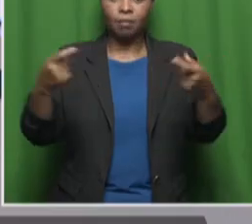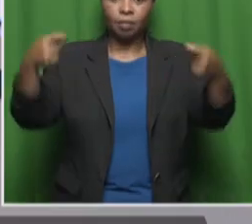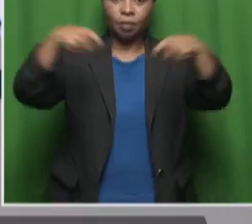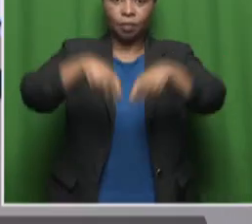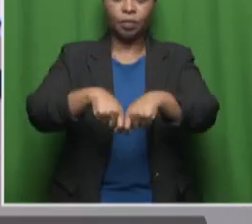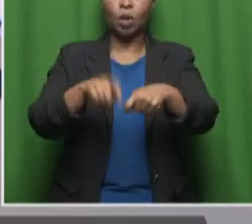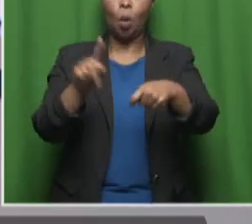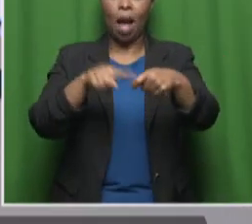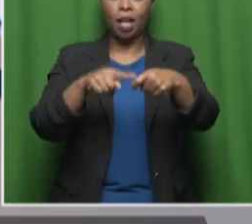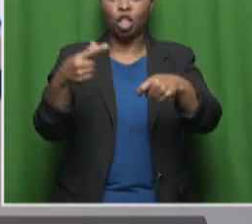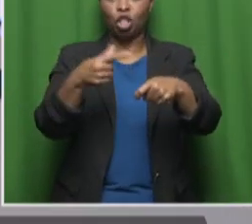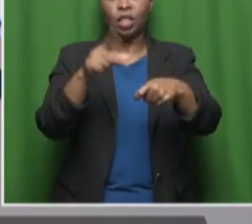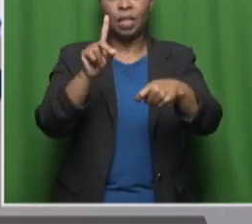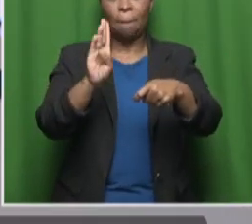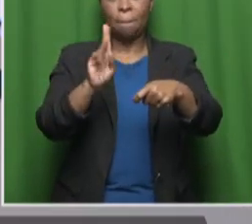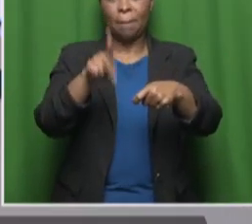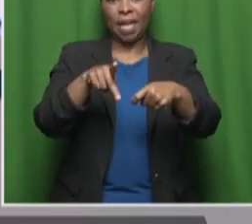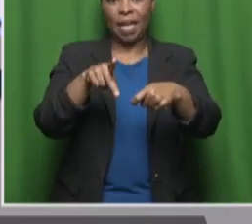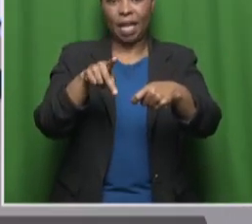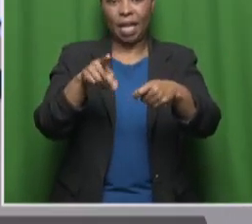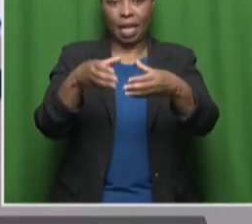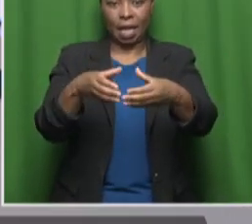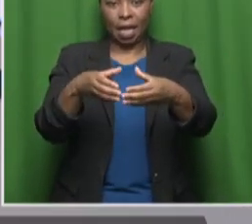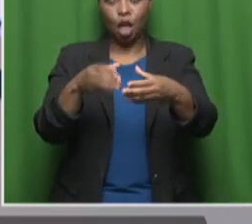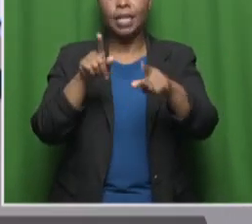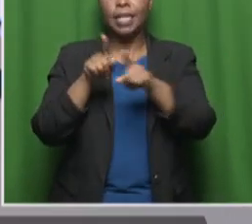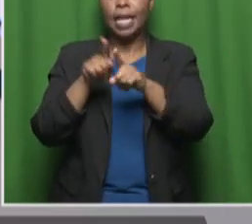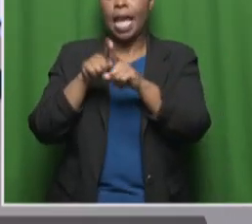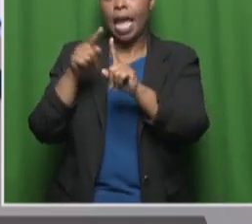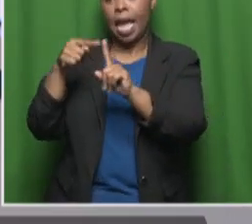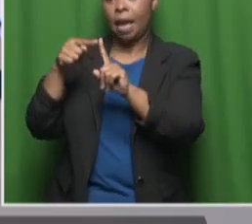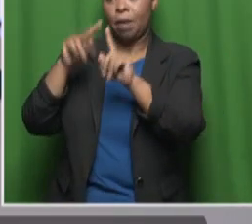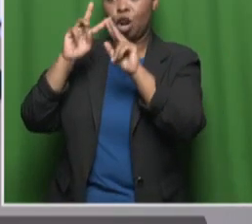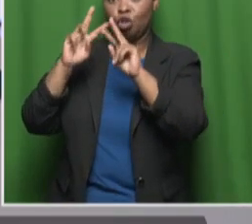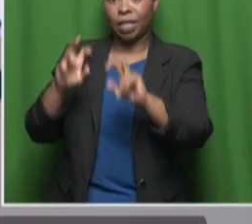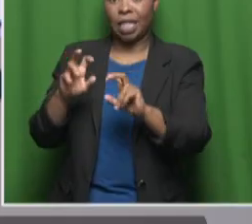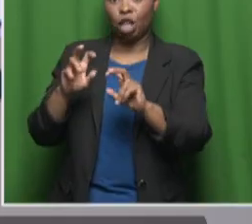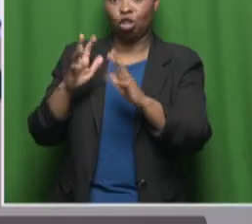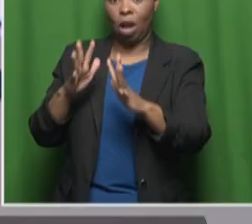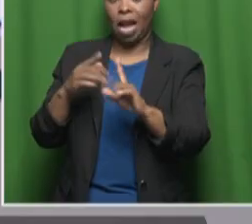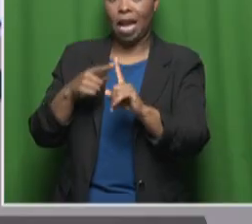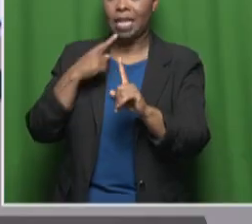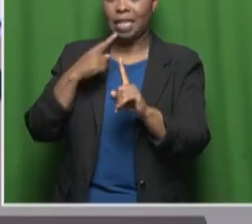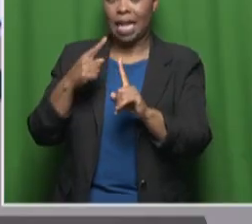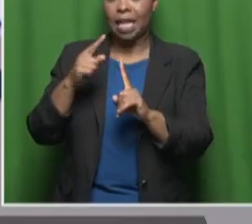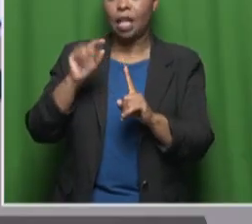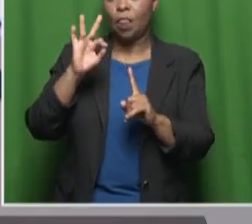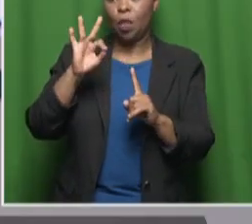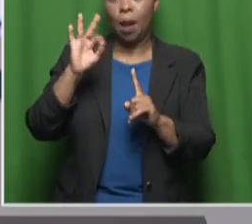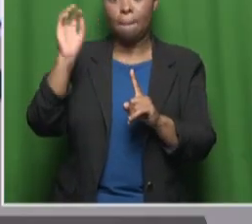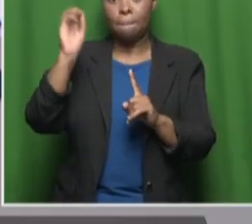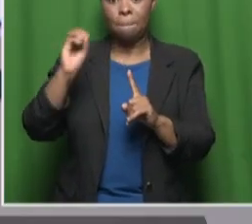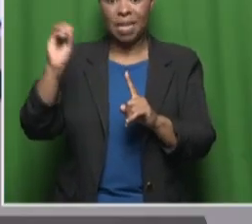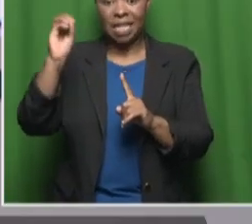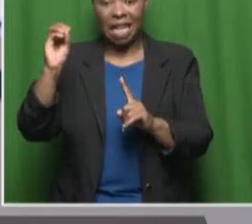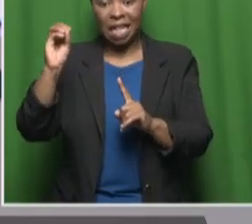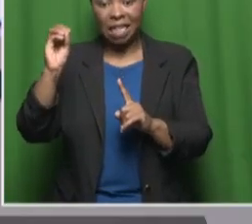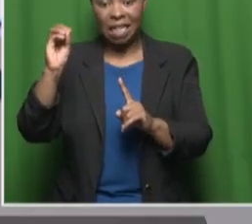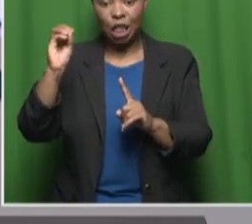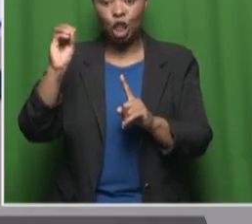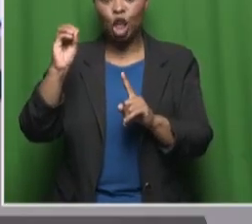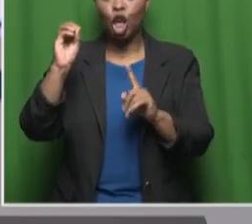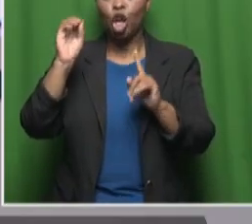GDP. I mean, so SACO research says that 3% of the creative and